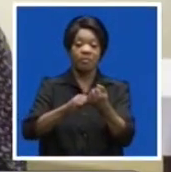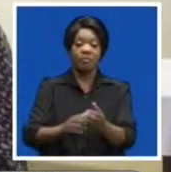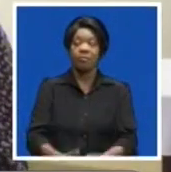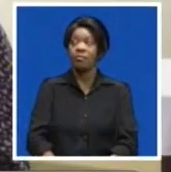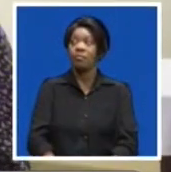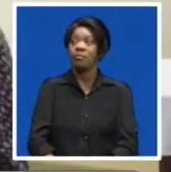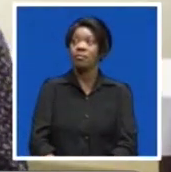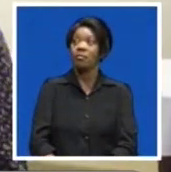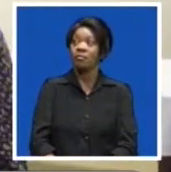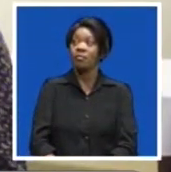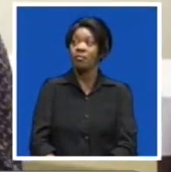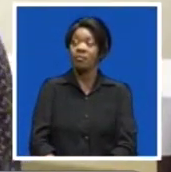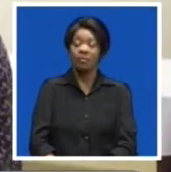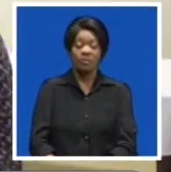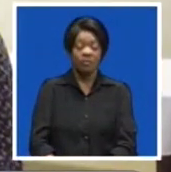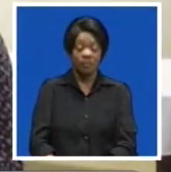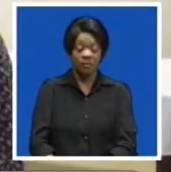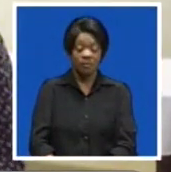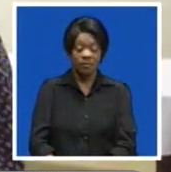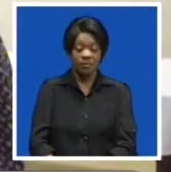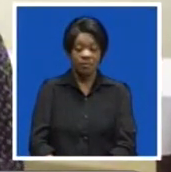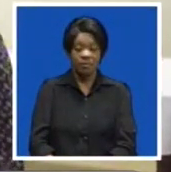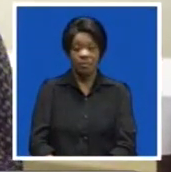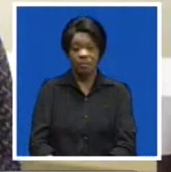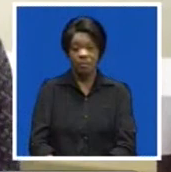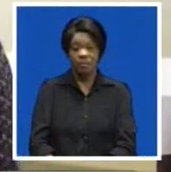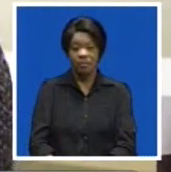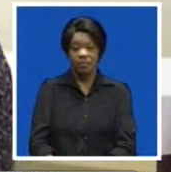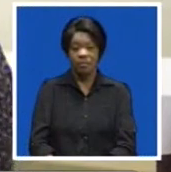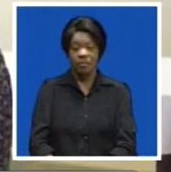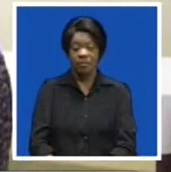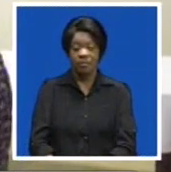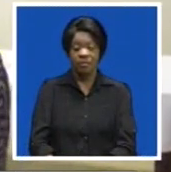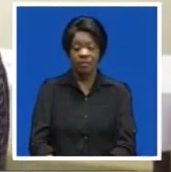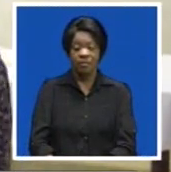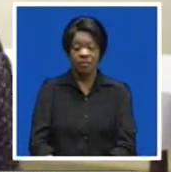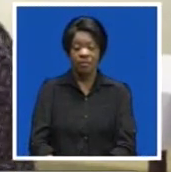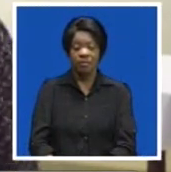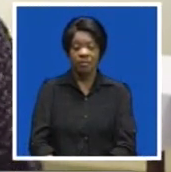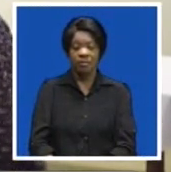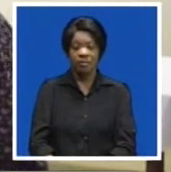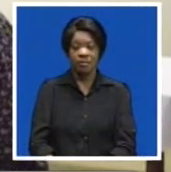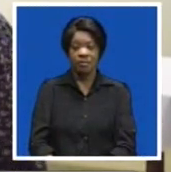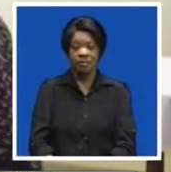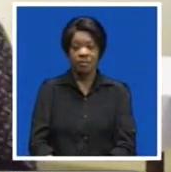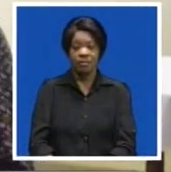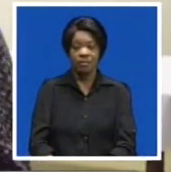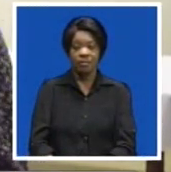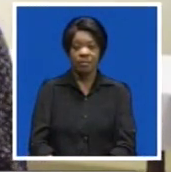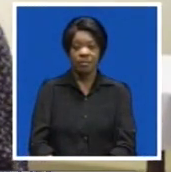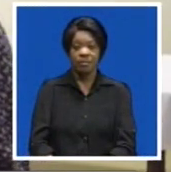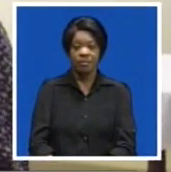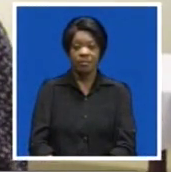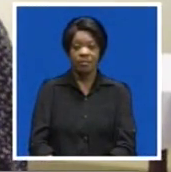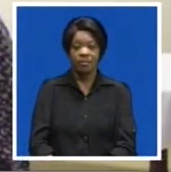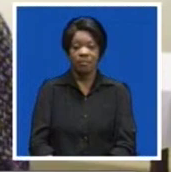That's why I want to emphasize that the spirit of giving, it is a spiritual gift that comes from God. And if you have